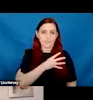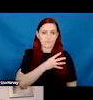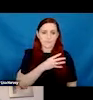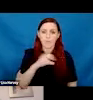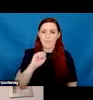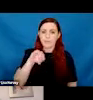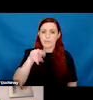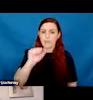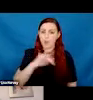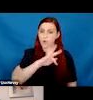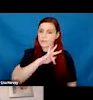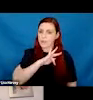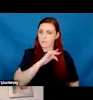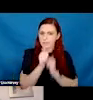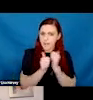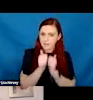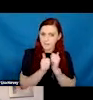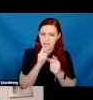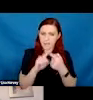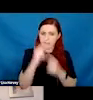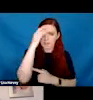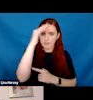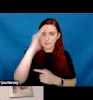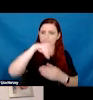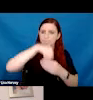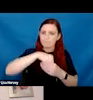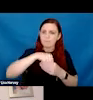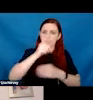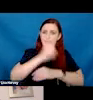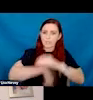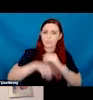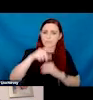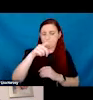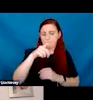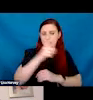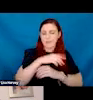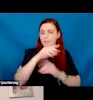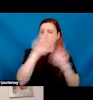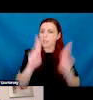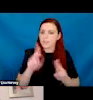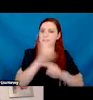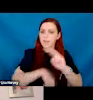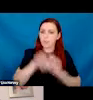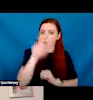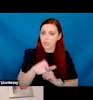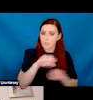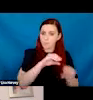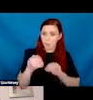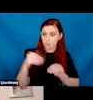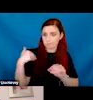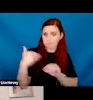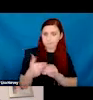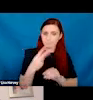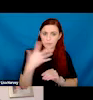has been an activist and an academic in the international disabled persons movement for more than 25 years. She is